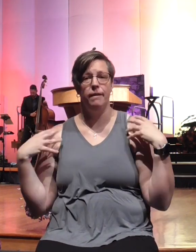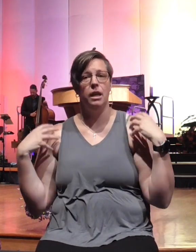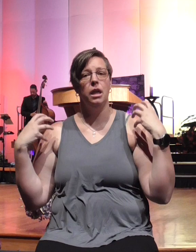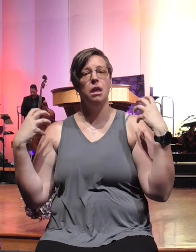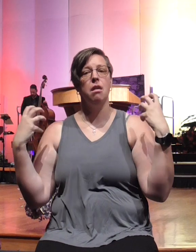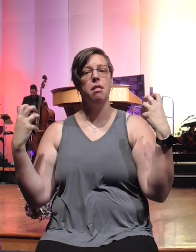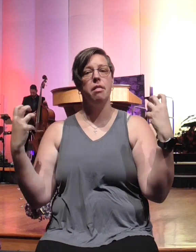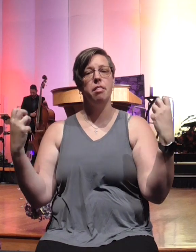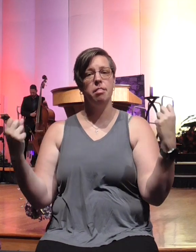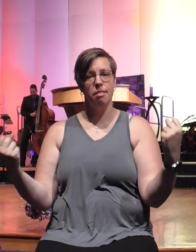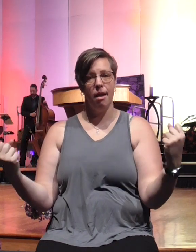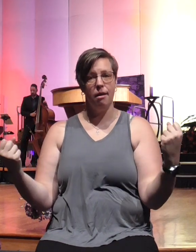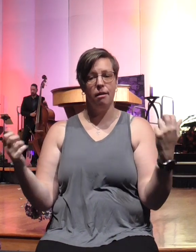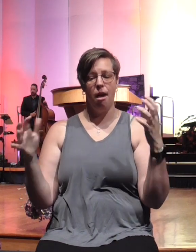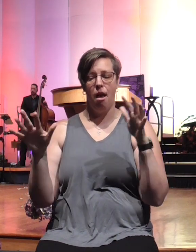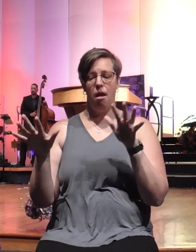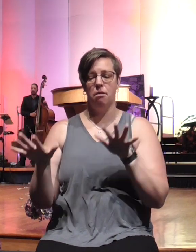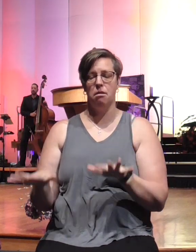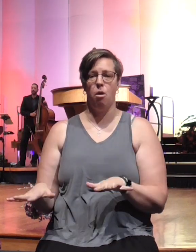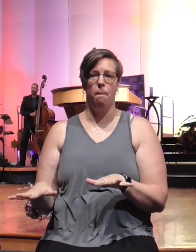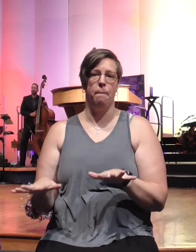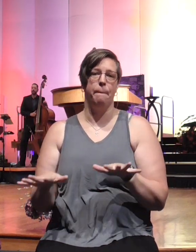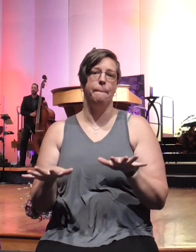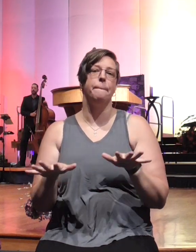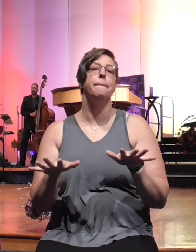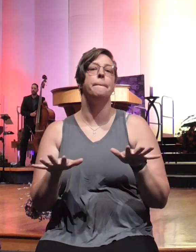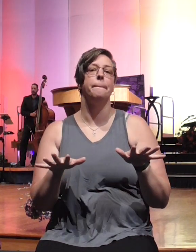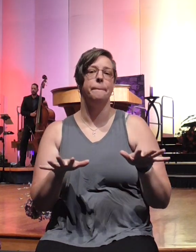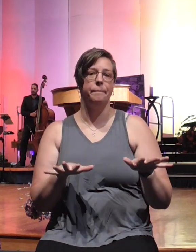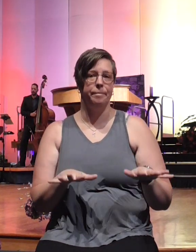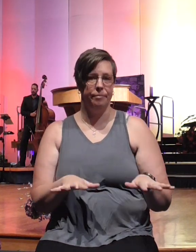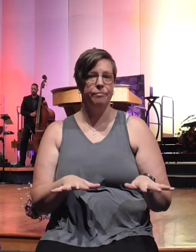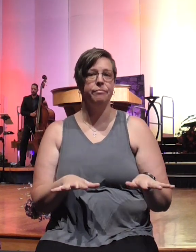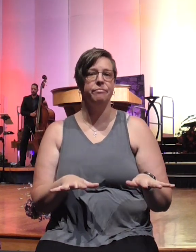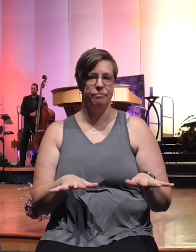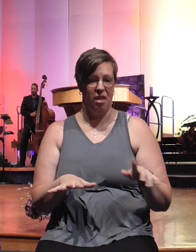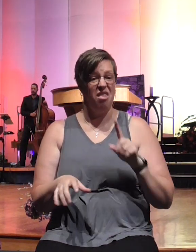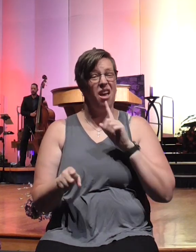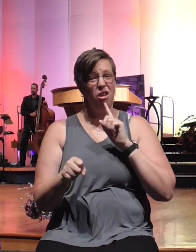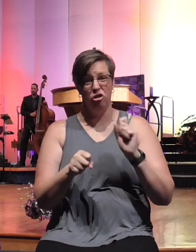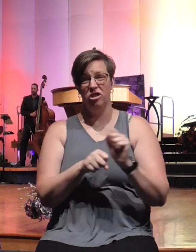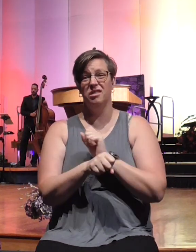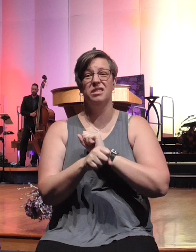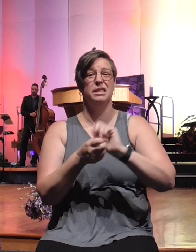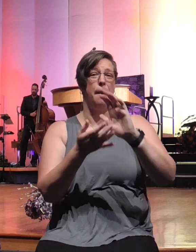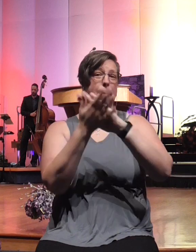healing and calm. There is a peace,